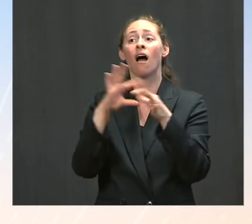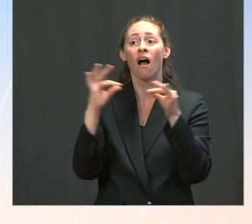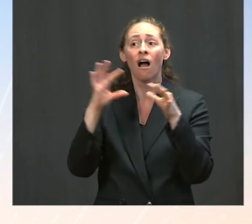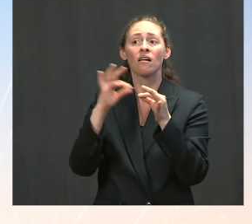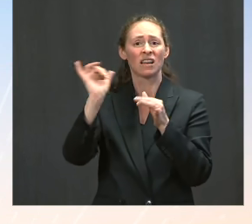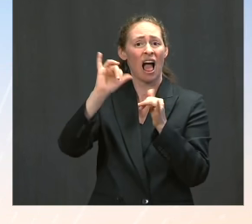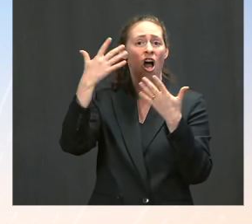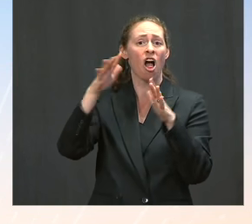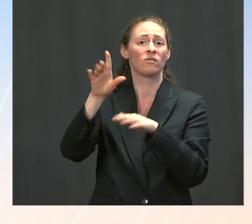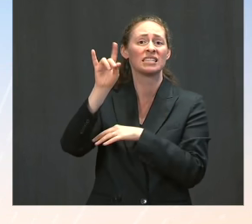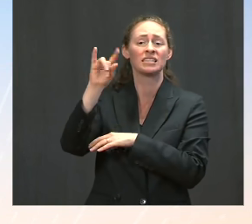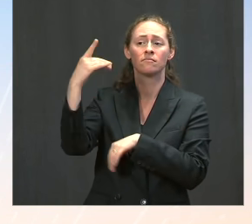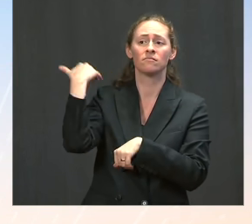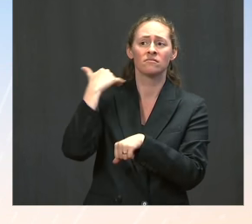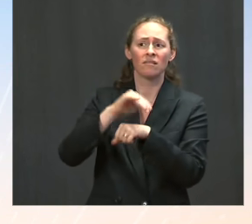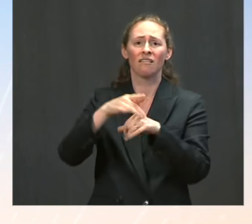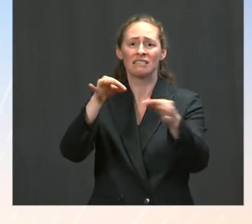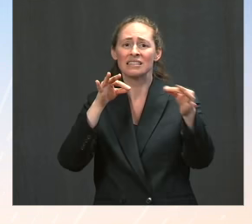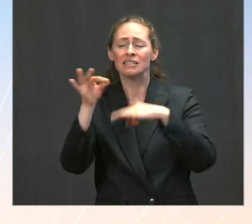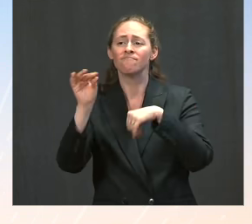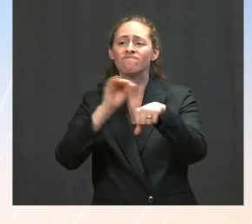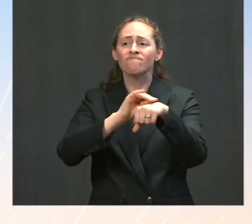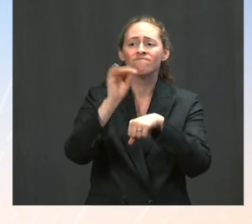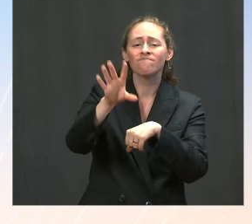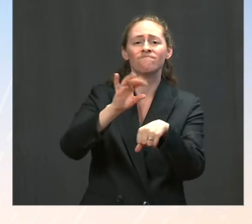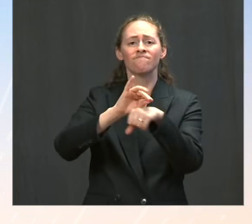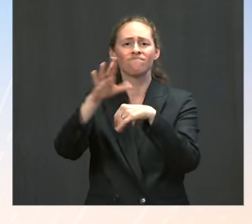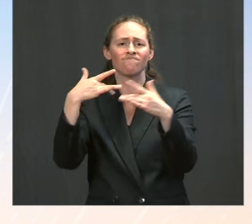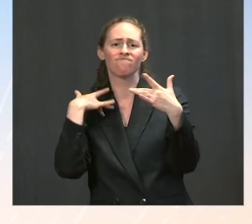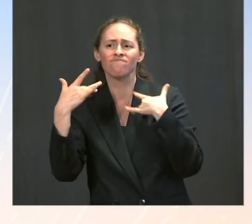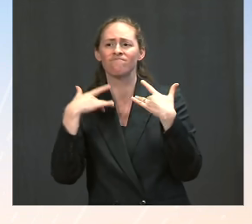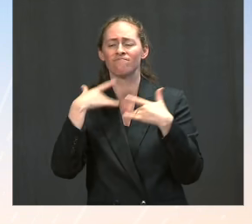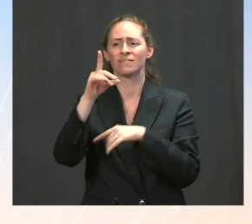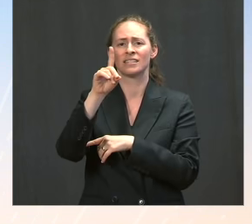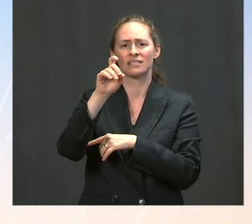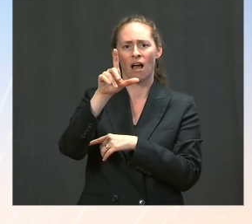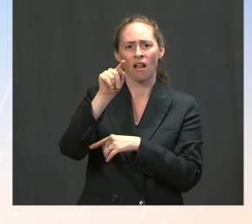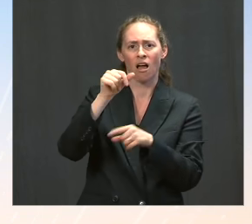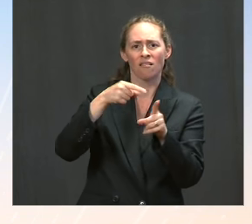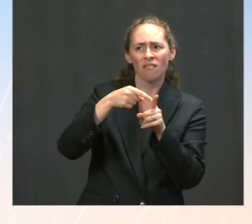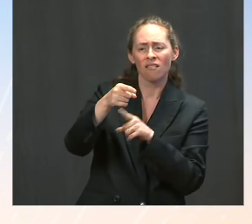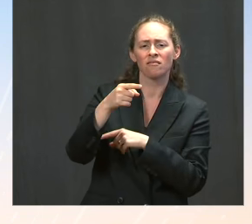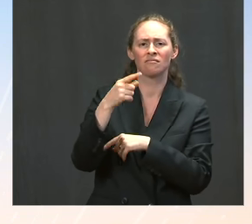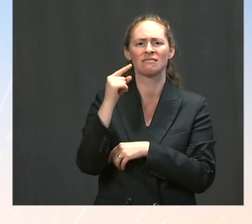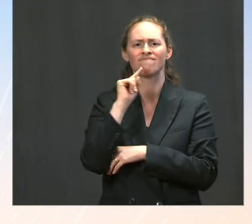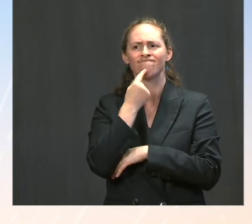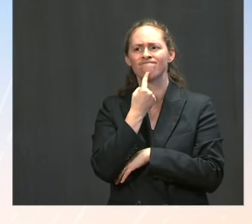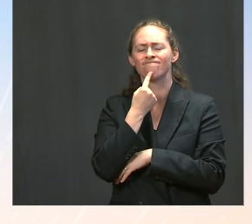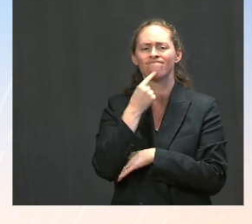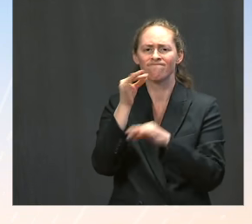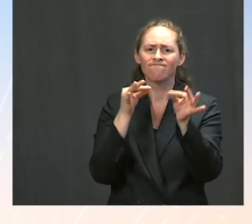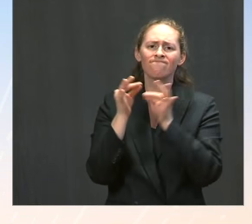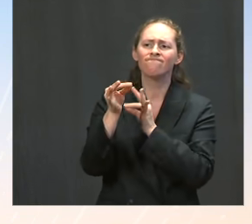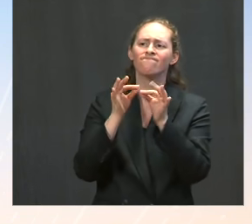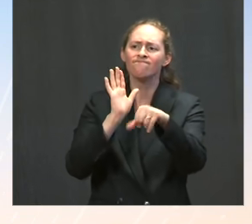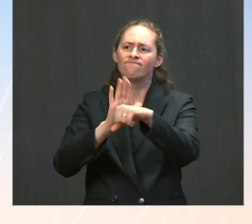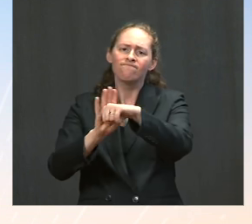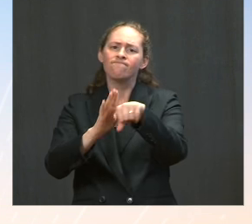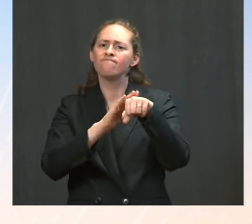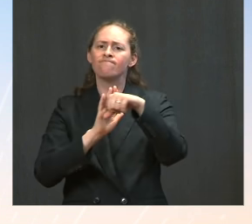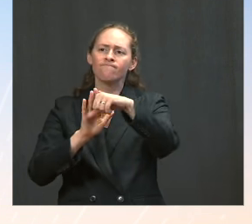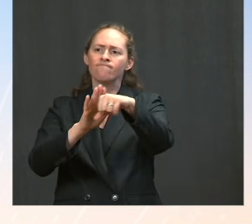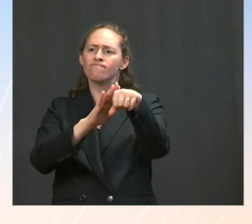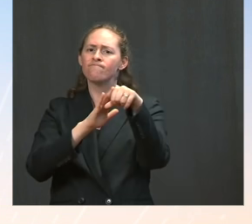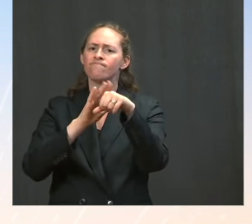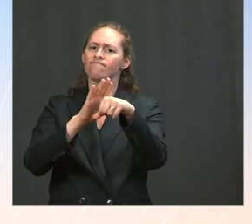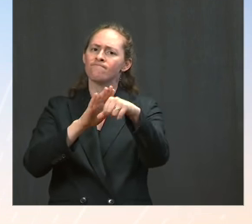is more transmissible than any variant we've seen to date, about the risk to young people of the spread of COVID, and about the fact